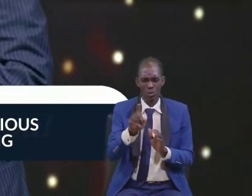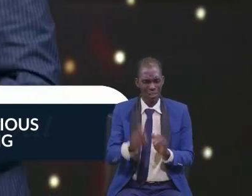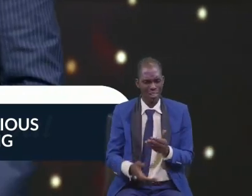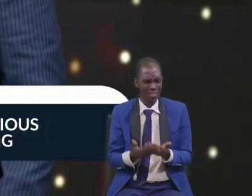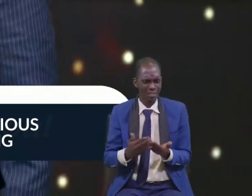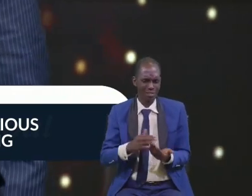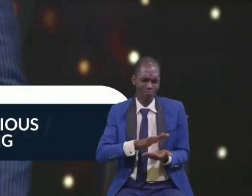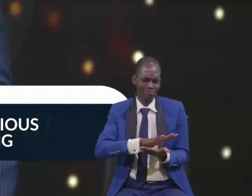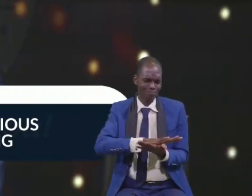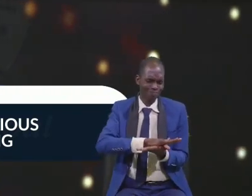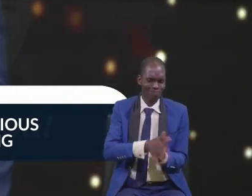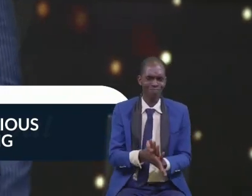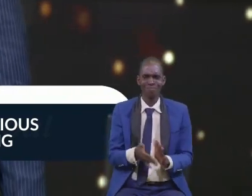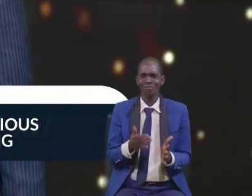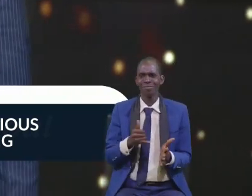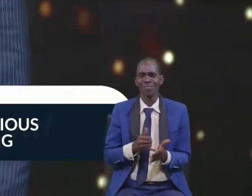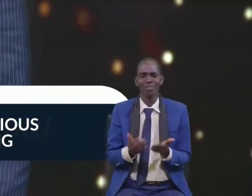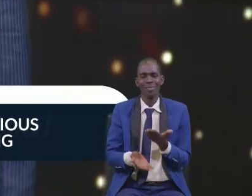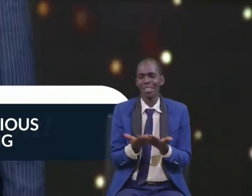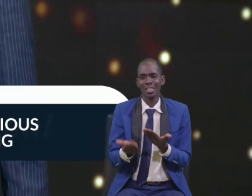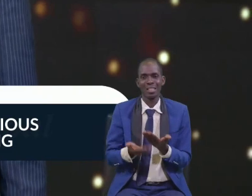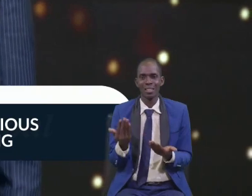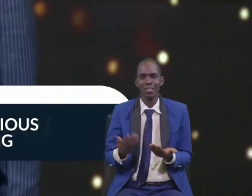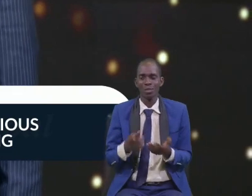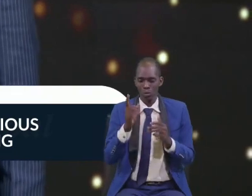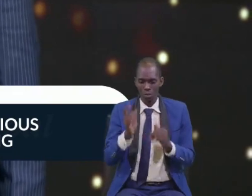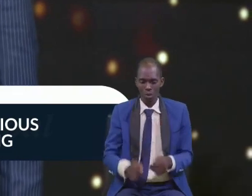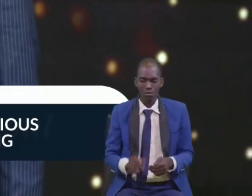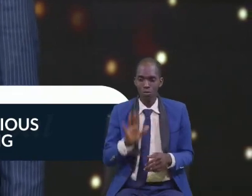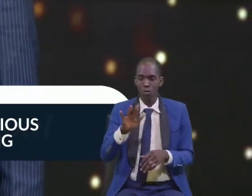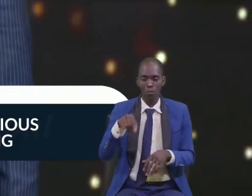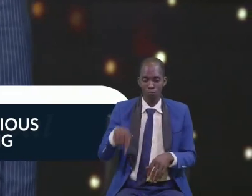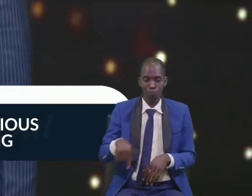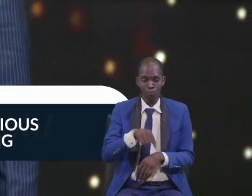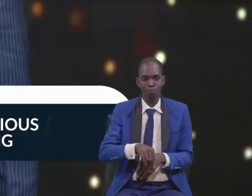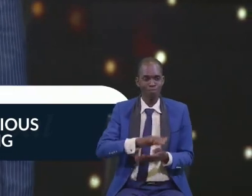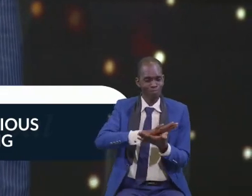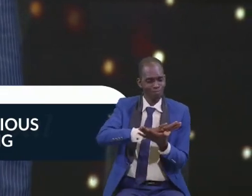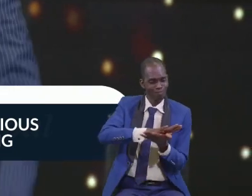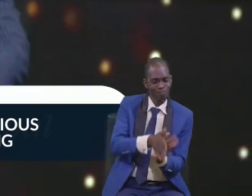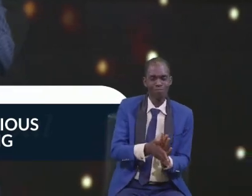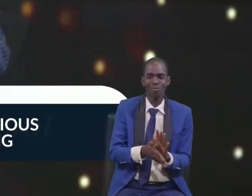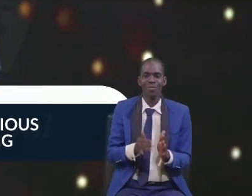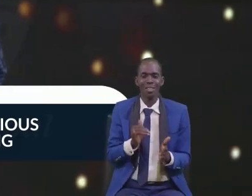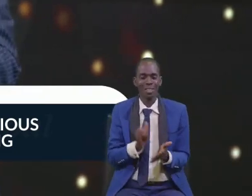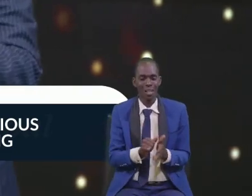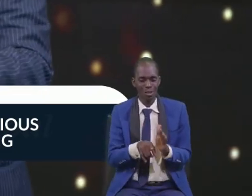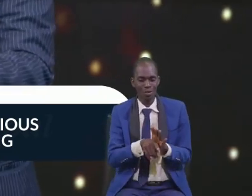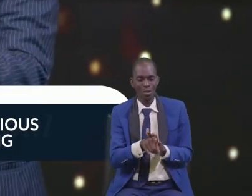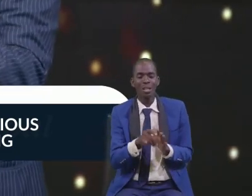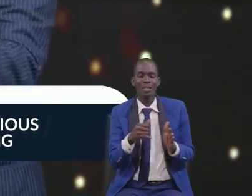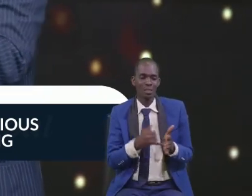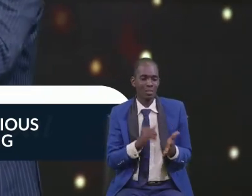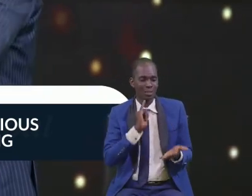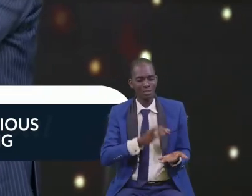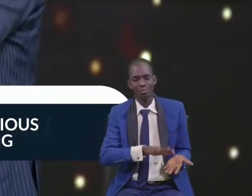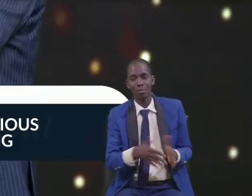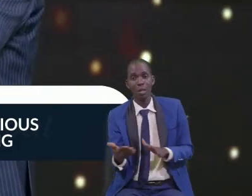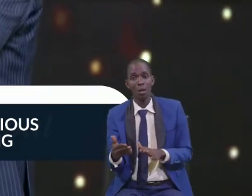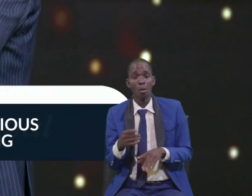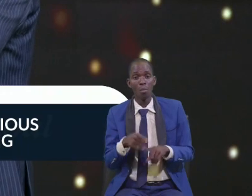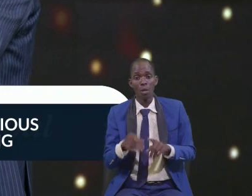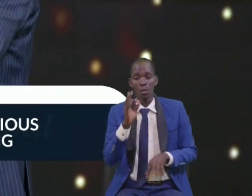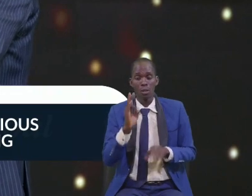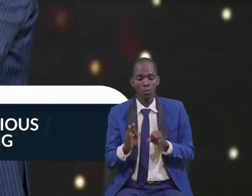thing. You can put your boot on that thing, you crush it, and it's gone. But if you don't